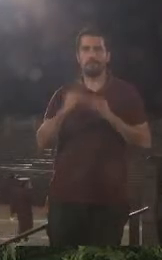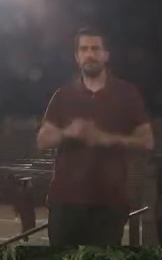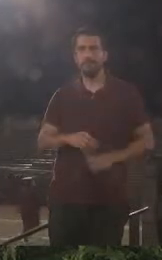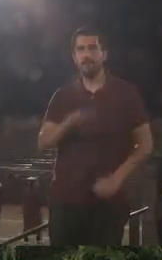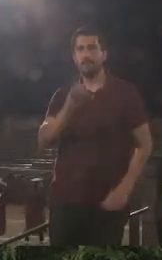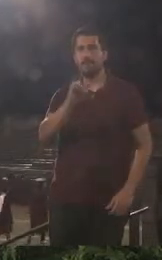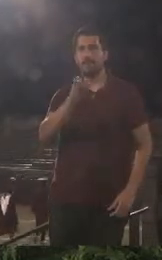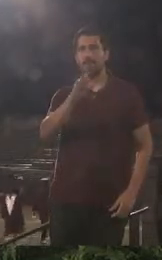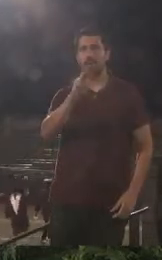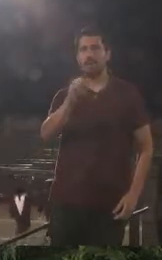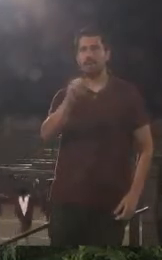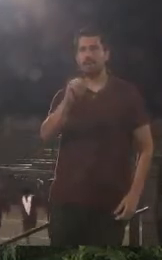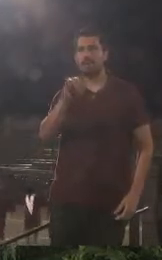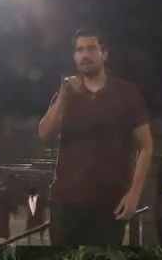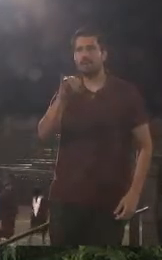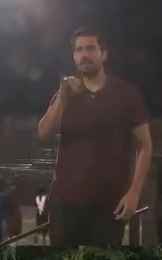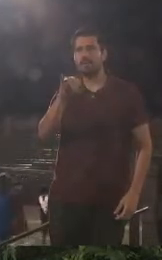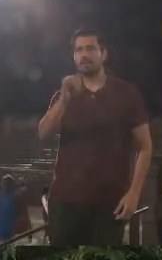Aiden James Rocha.